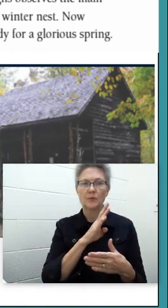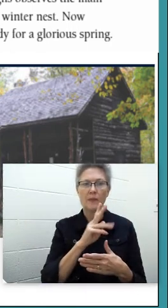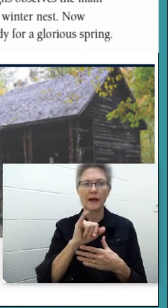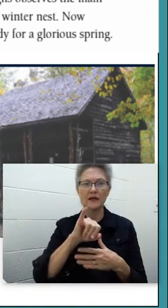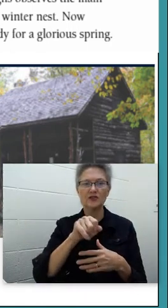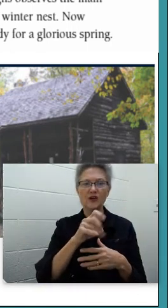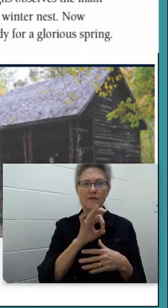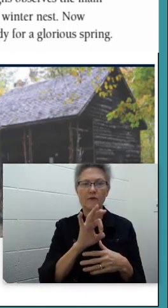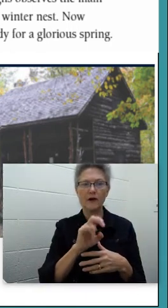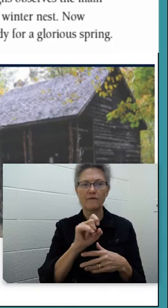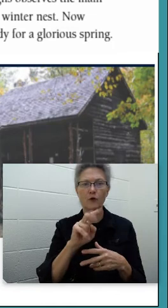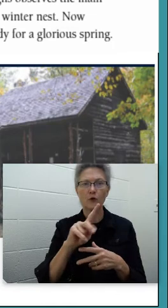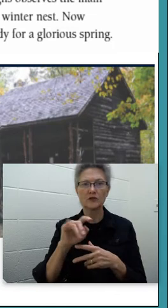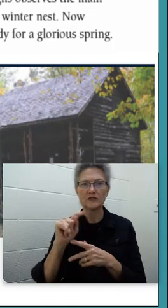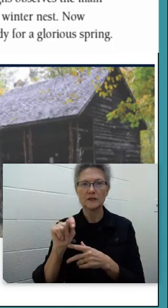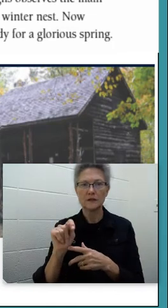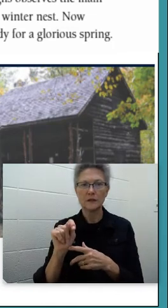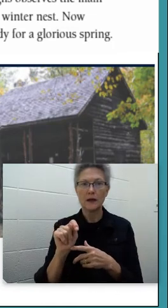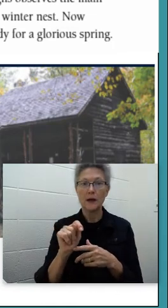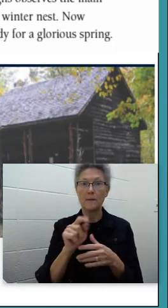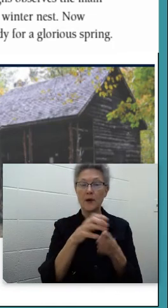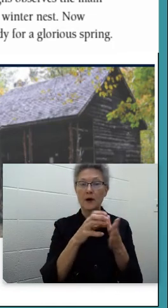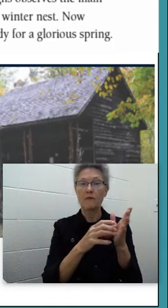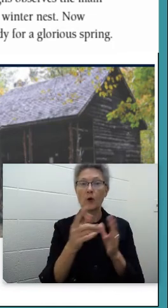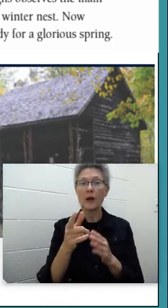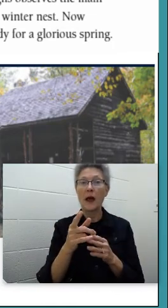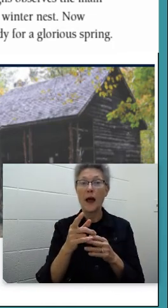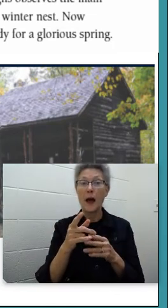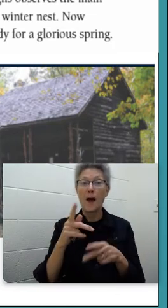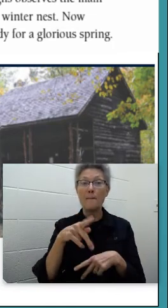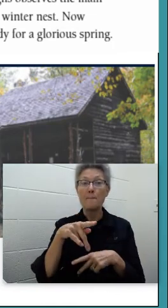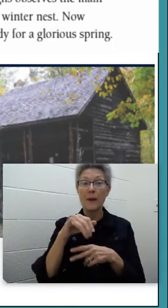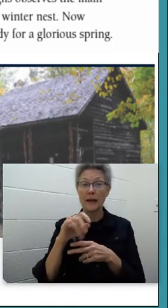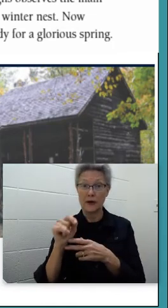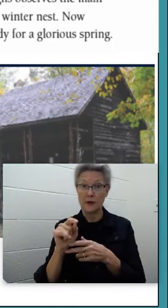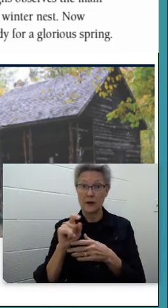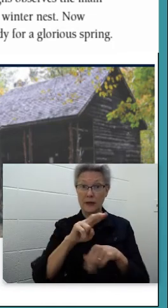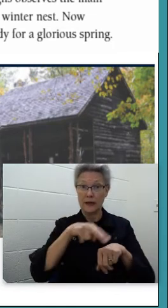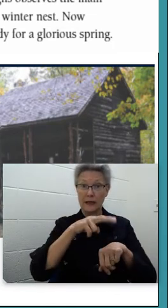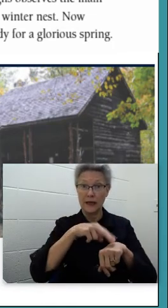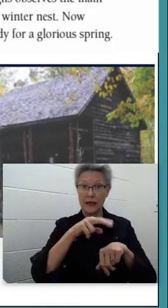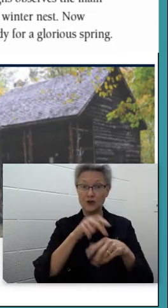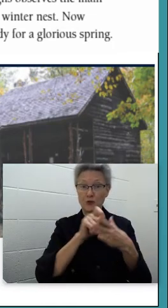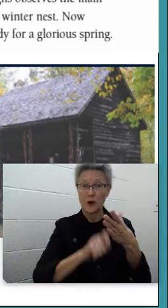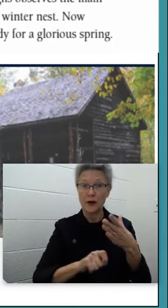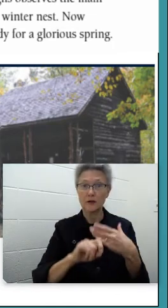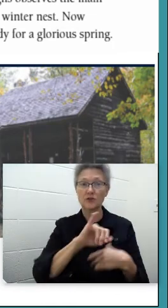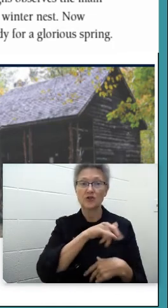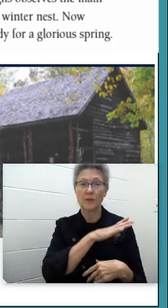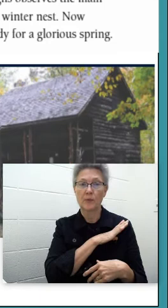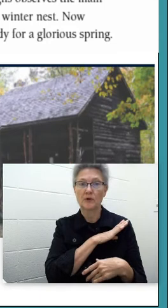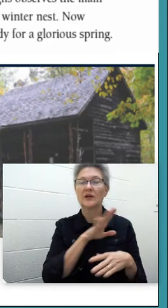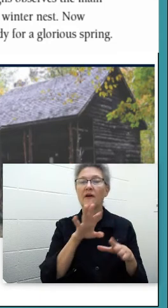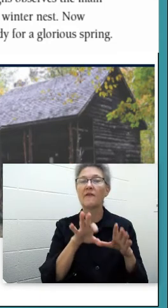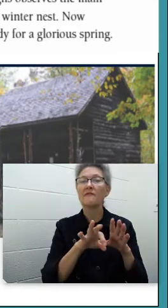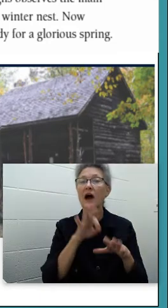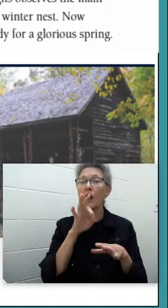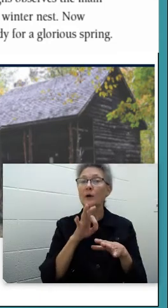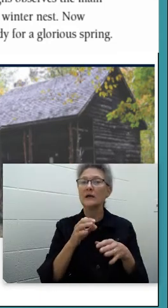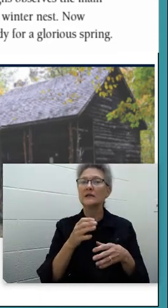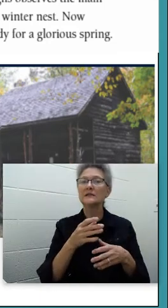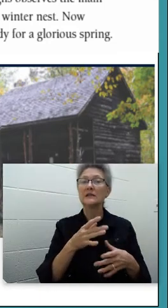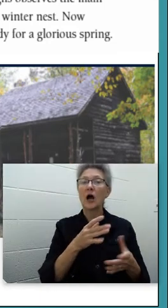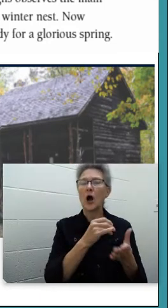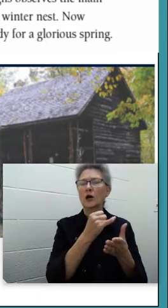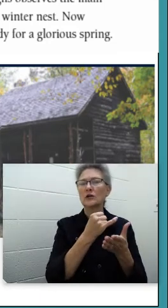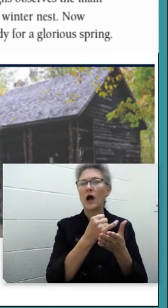Sr. Paragraph 1. Pioneering nature writer John Burroughs found his artistic voice and